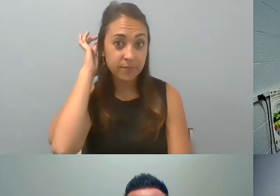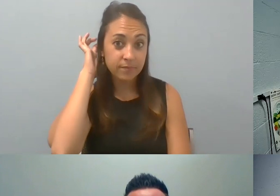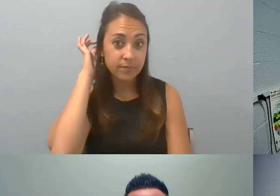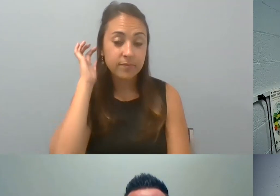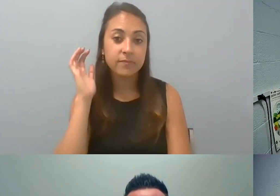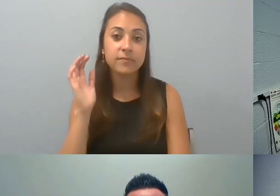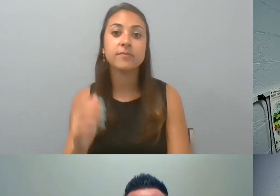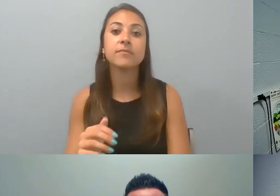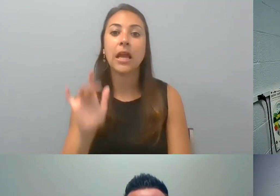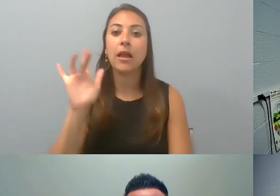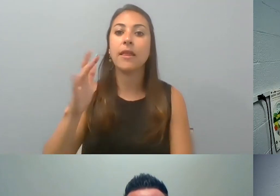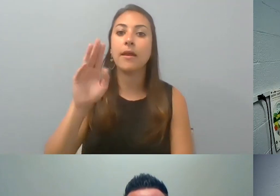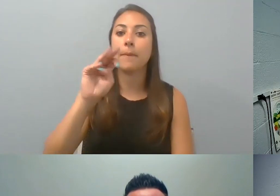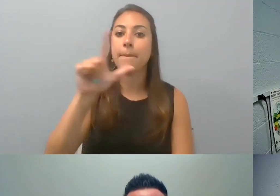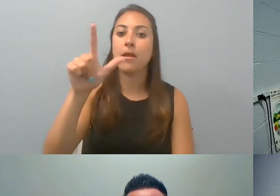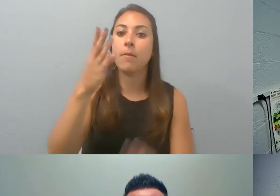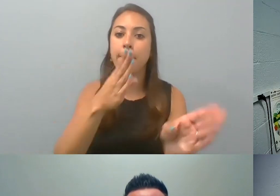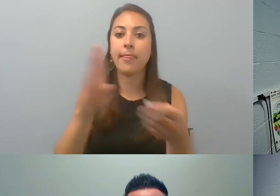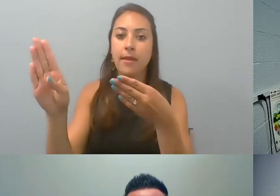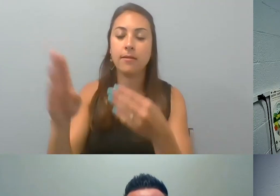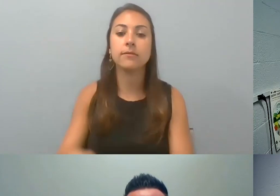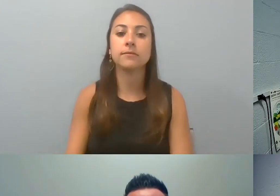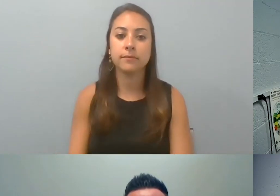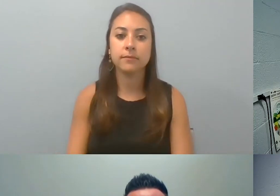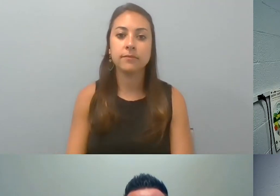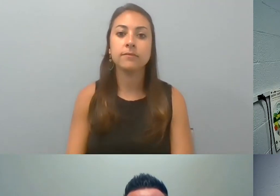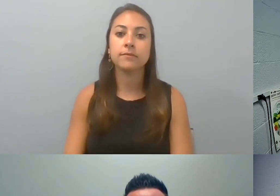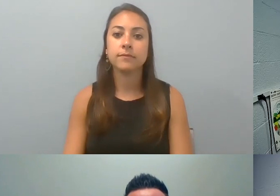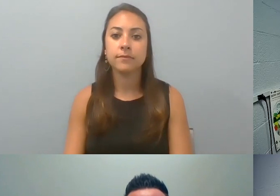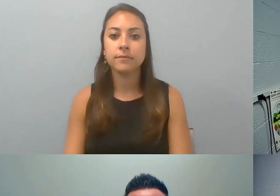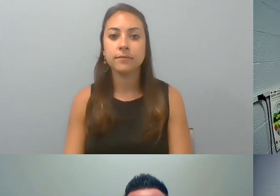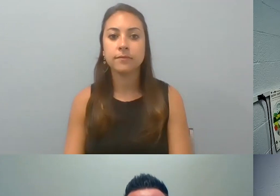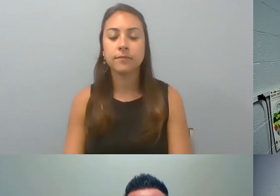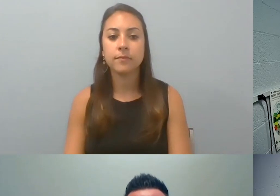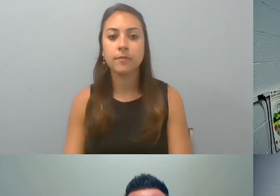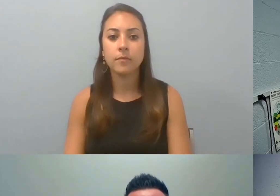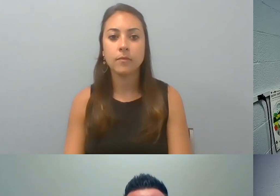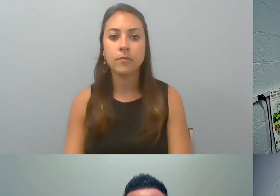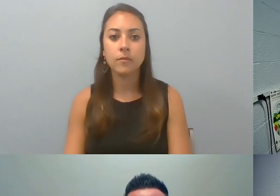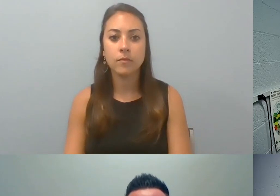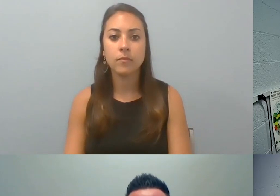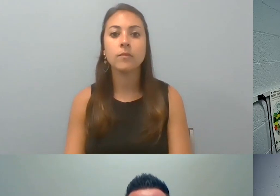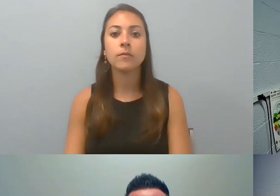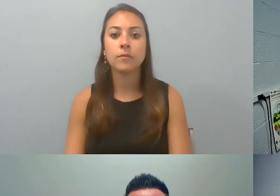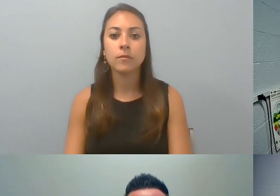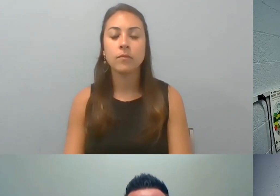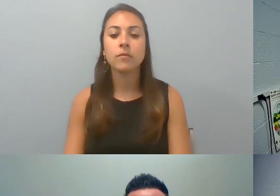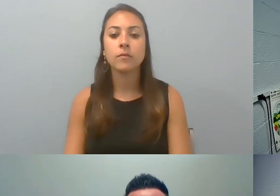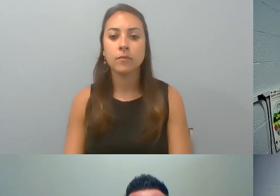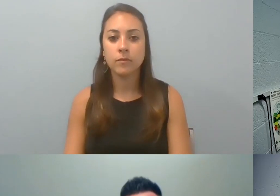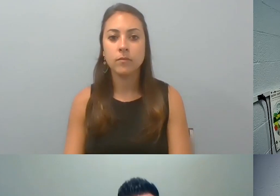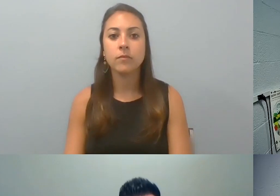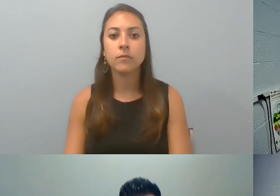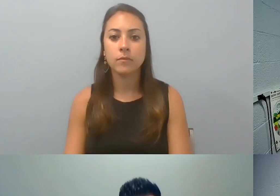of information under this meal plans panel. So when you click that, you can see there's many tabs. So it describes all the different